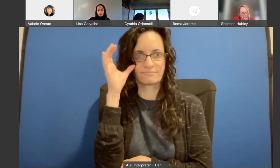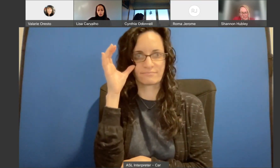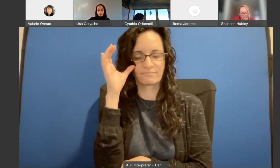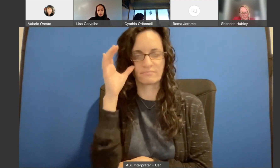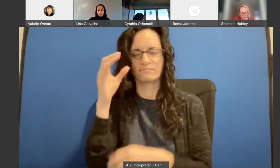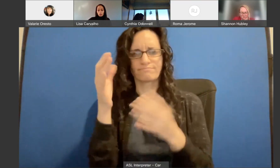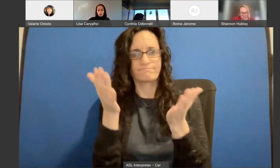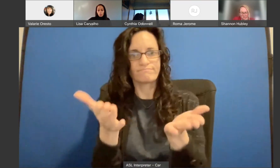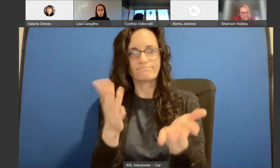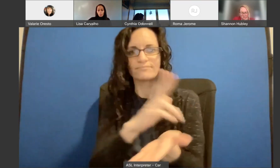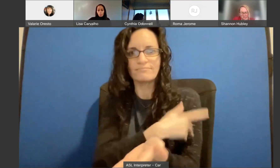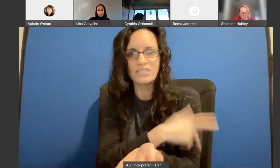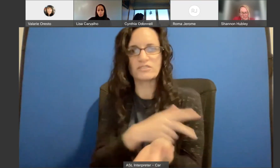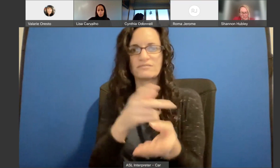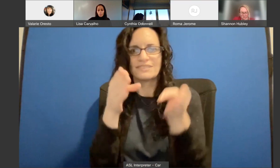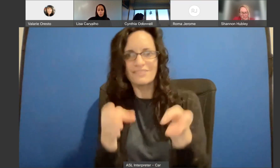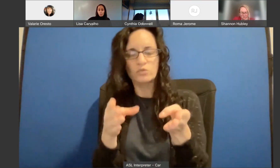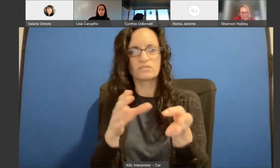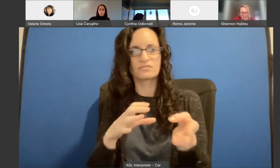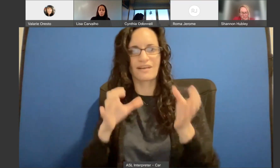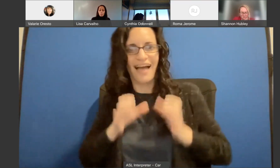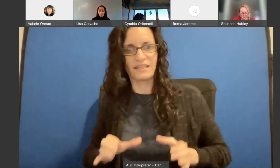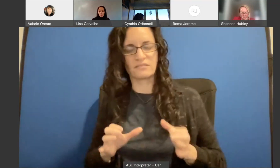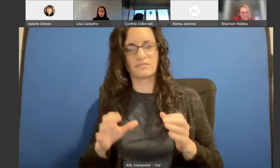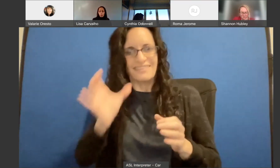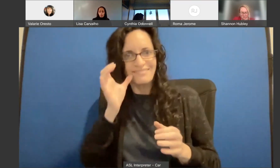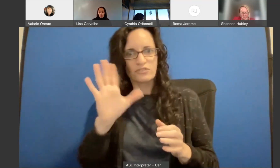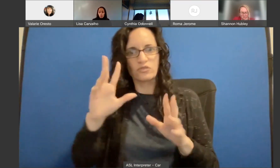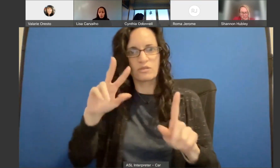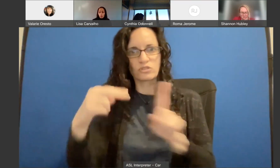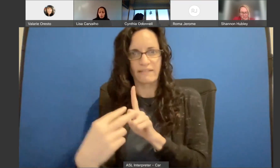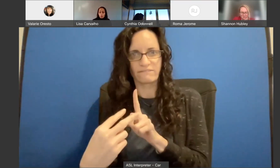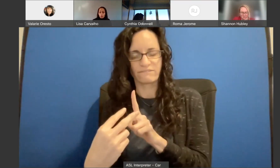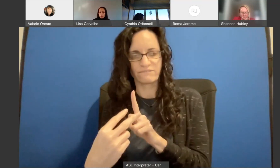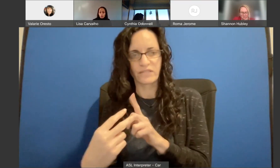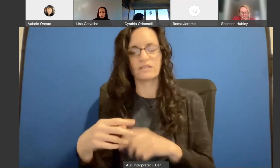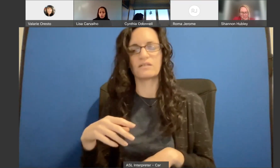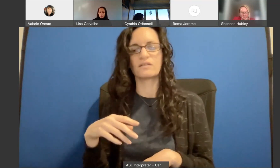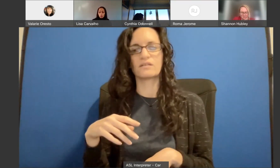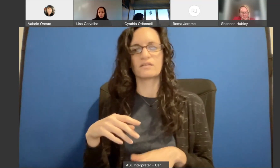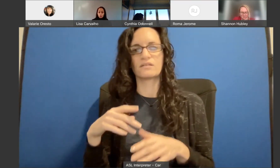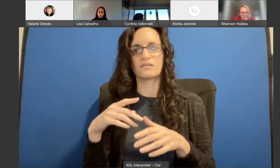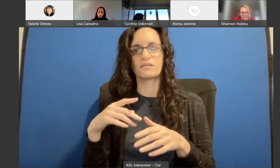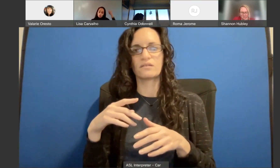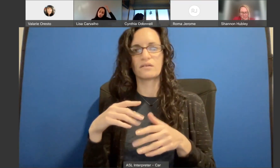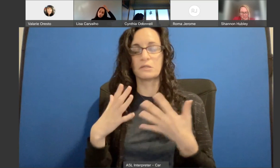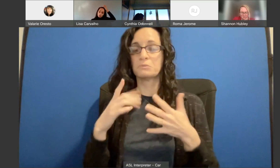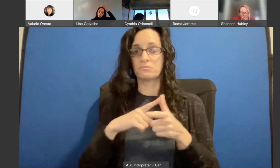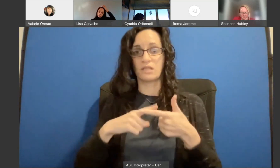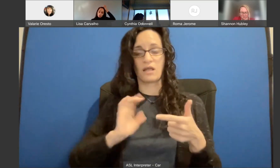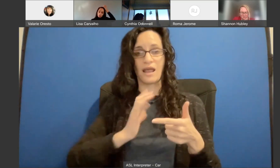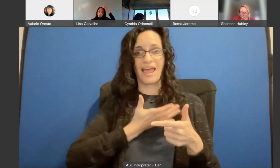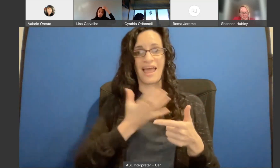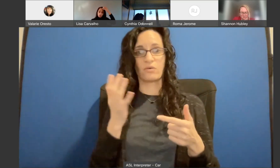an individual, a client is coming from, so that we can take our own kind of predisposition out